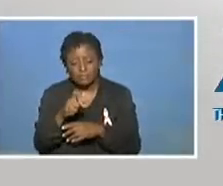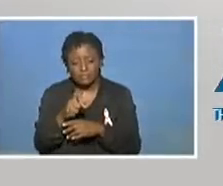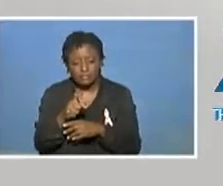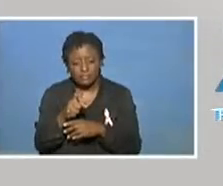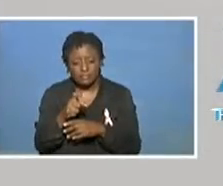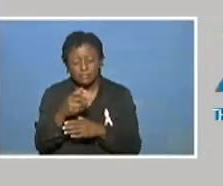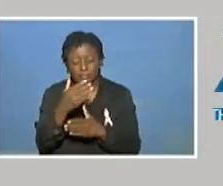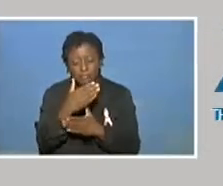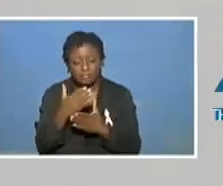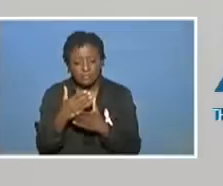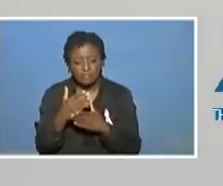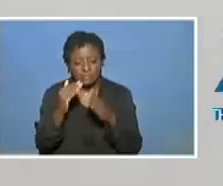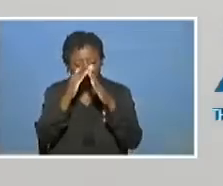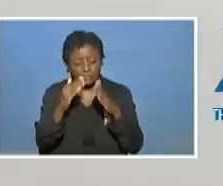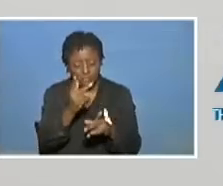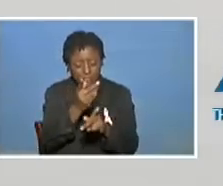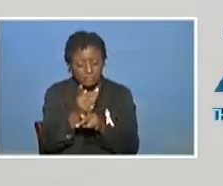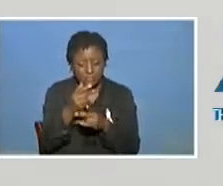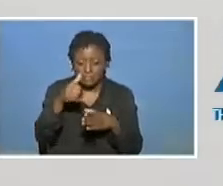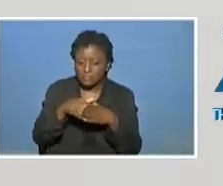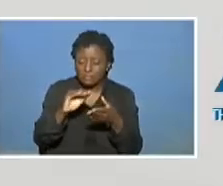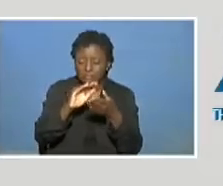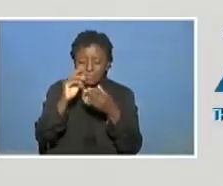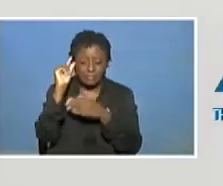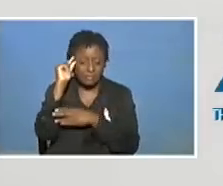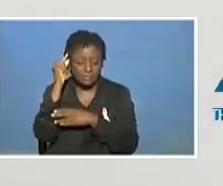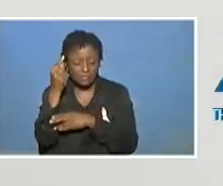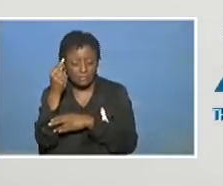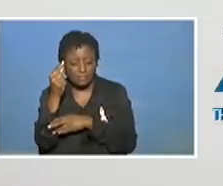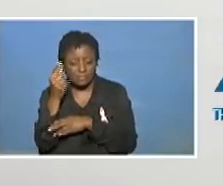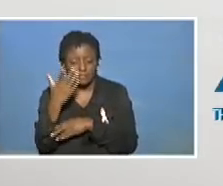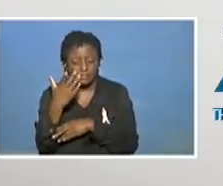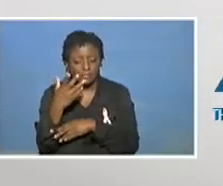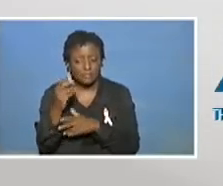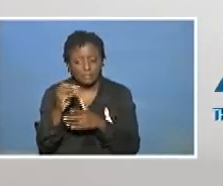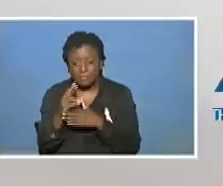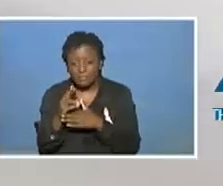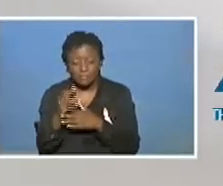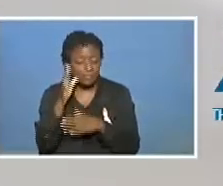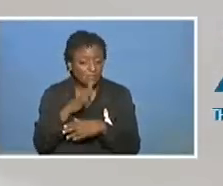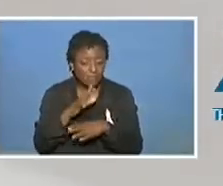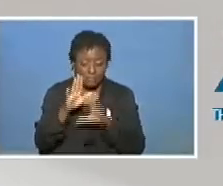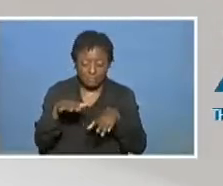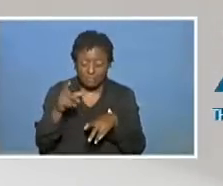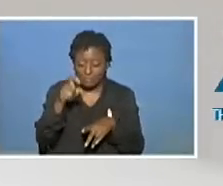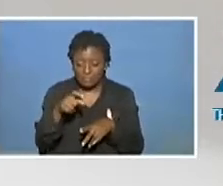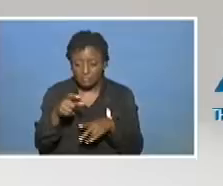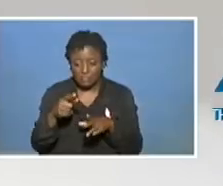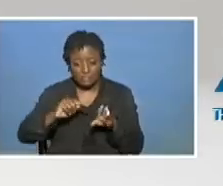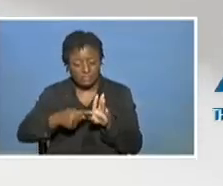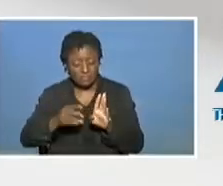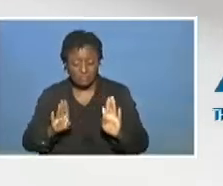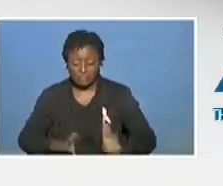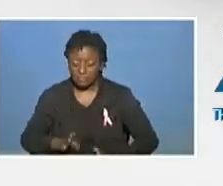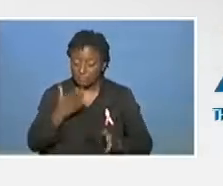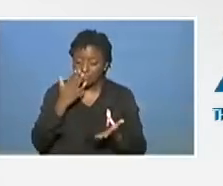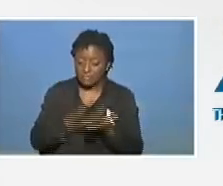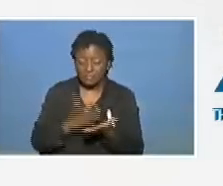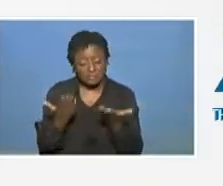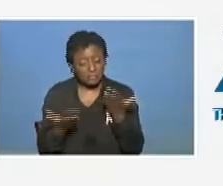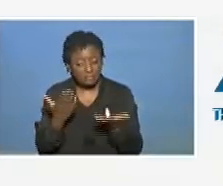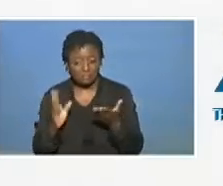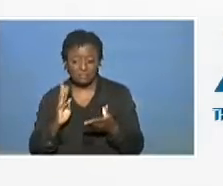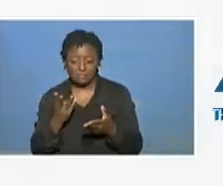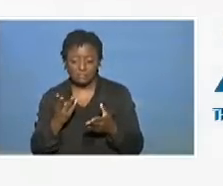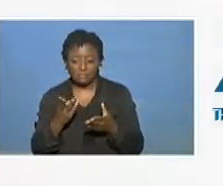rights advocates groups for women and children need to really start carrying on bad, be quite frank, because we might have been too civil for too long, and they